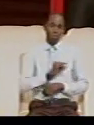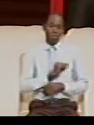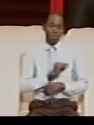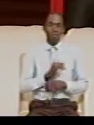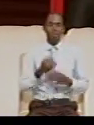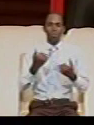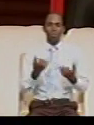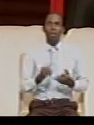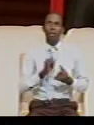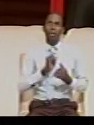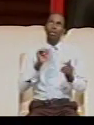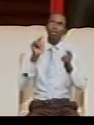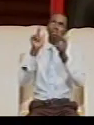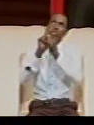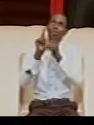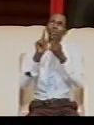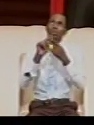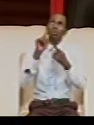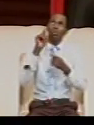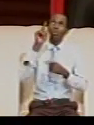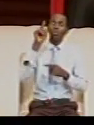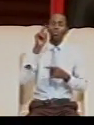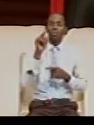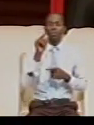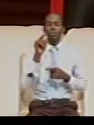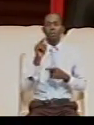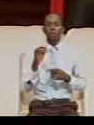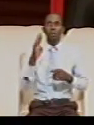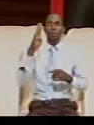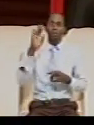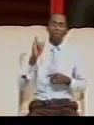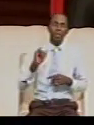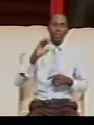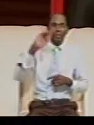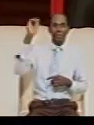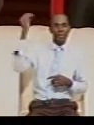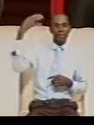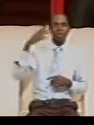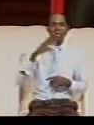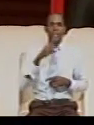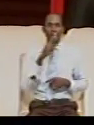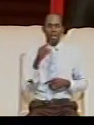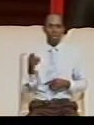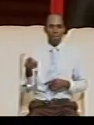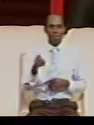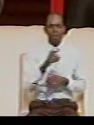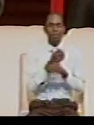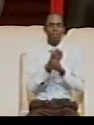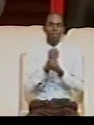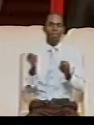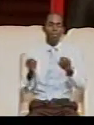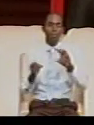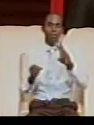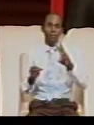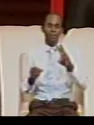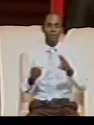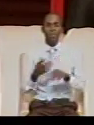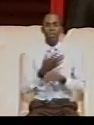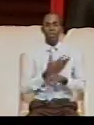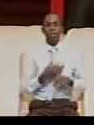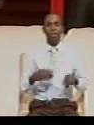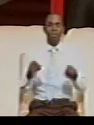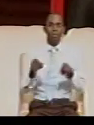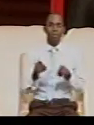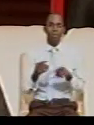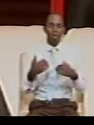you, and it says, by grace are ye saved. Look at verse 6. And has raised us